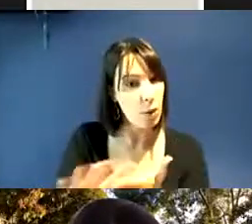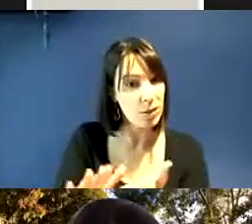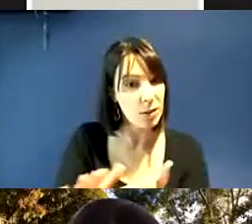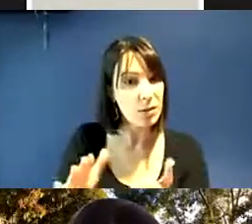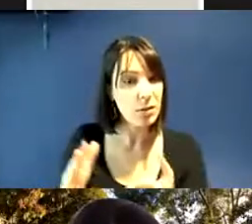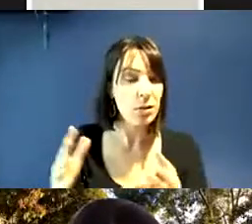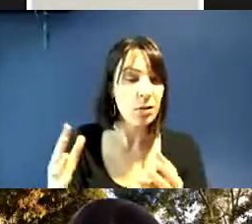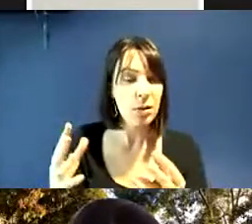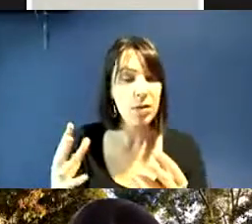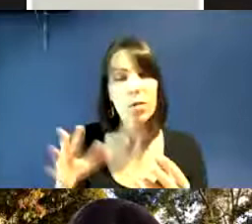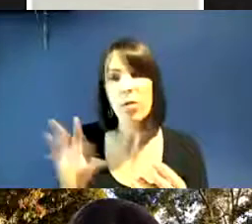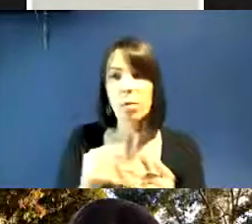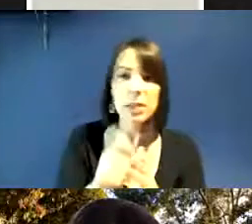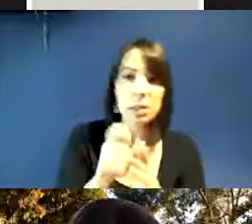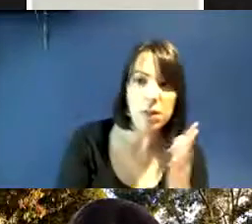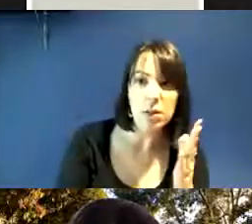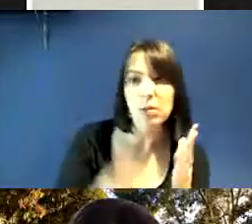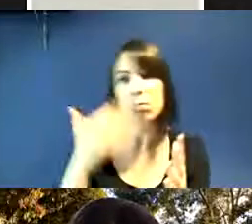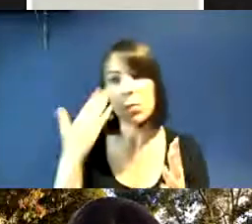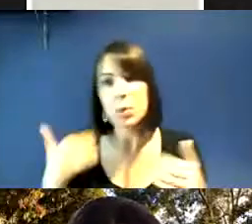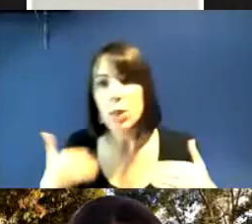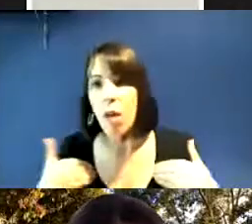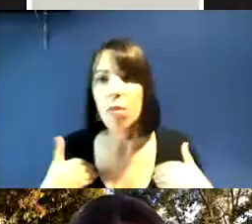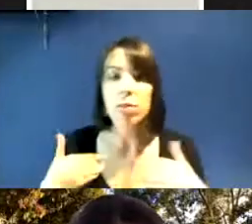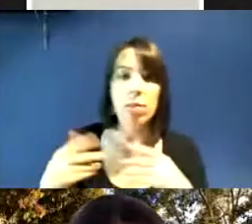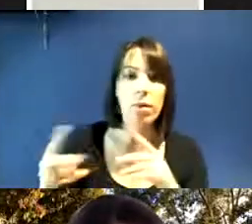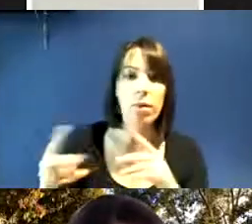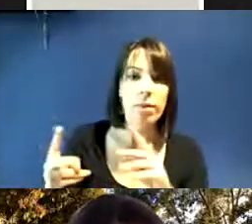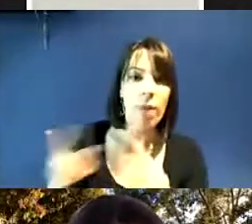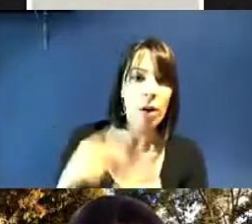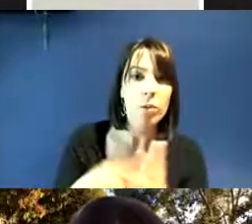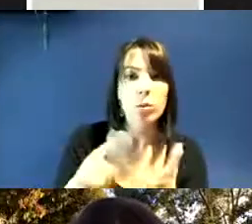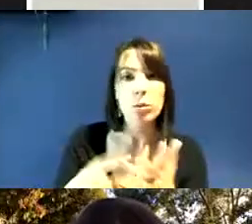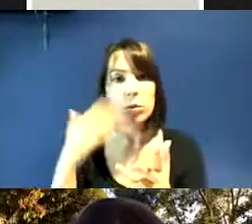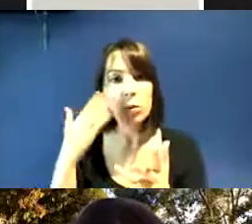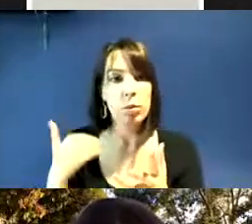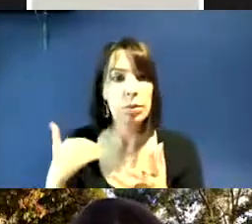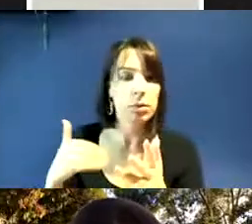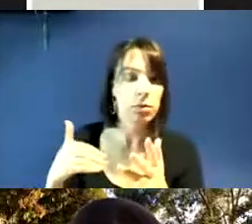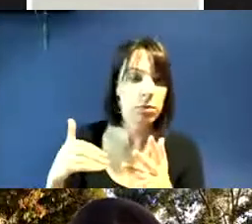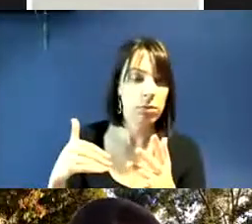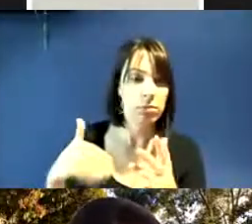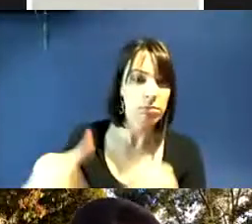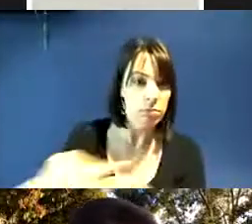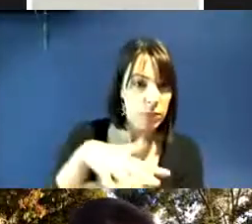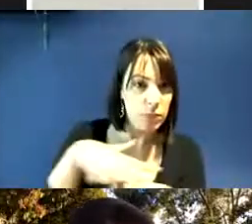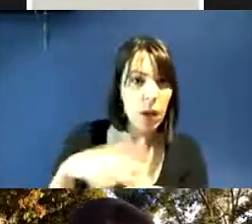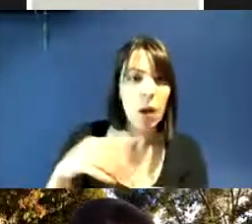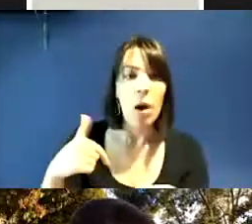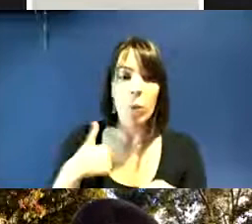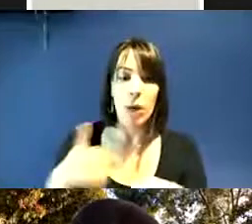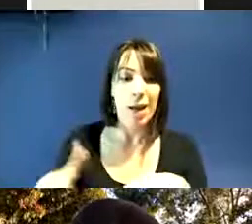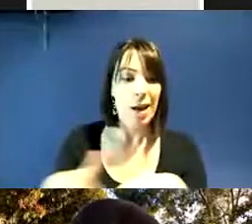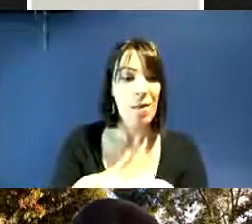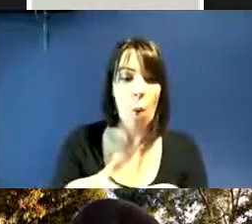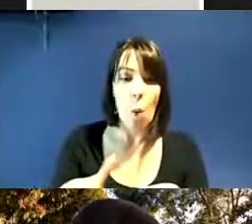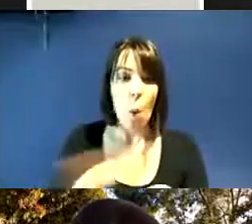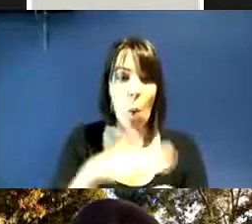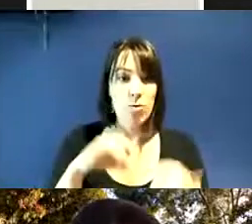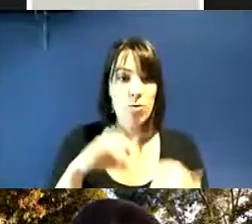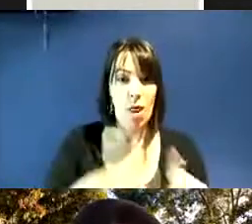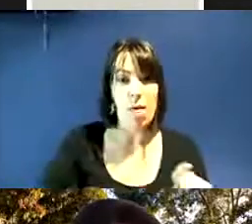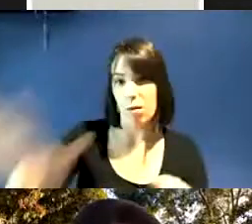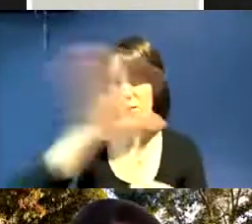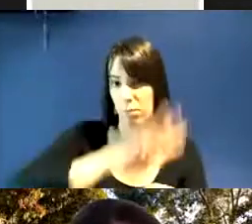sectors across the country. So we covered each state and territory. And I think some